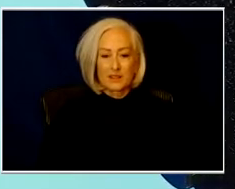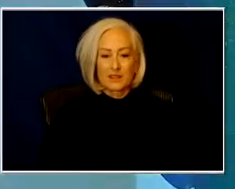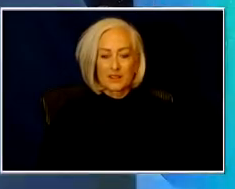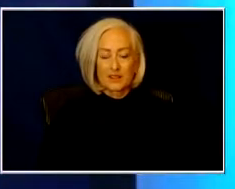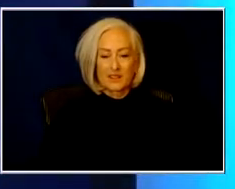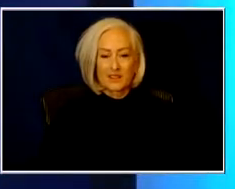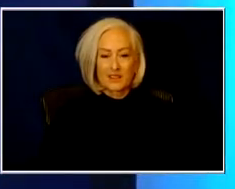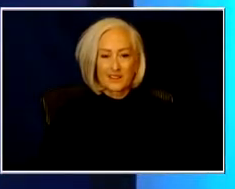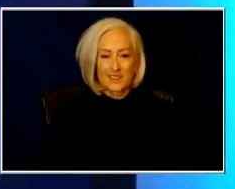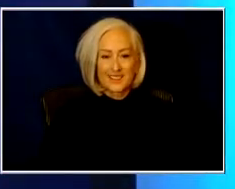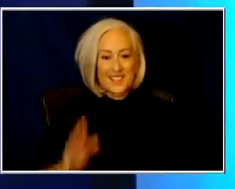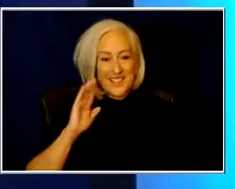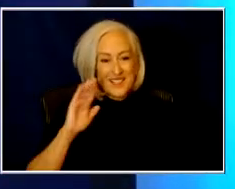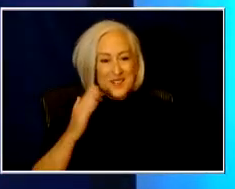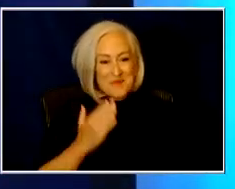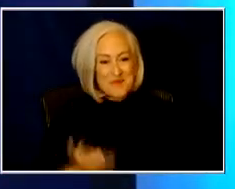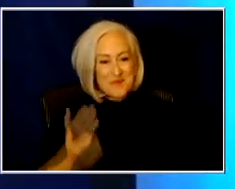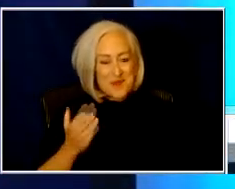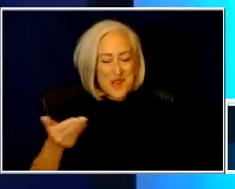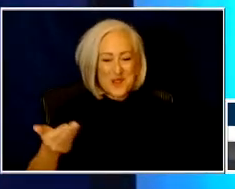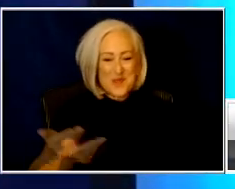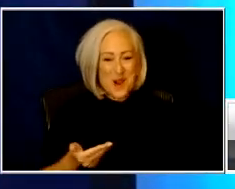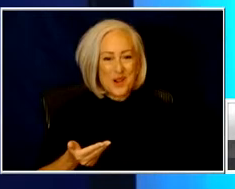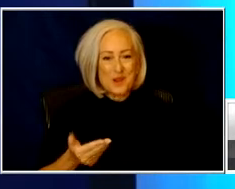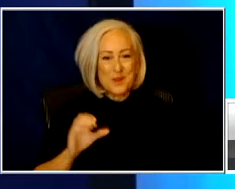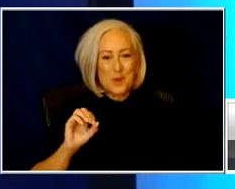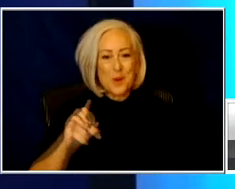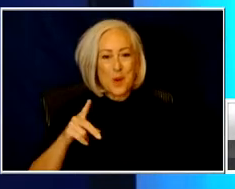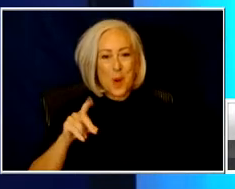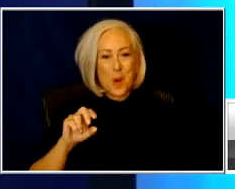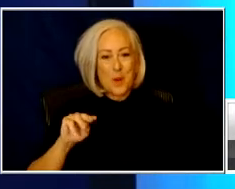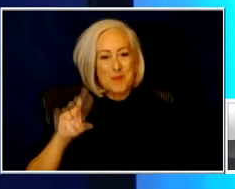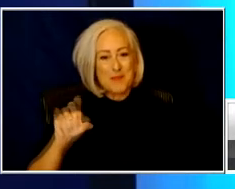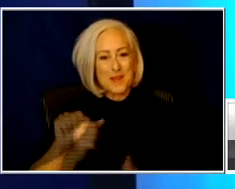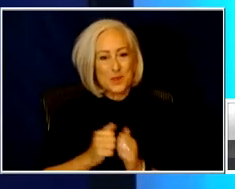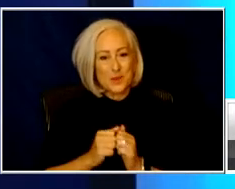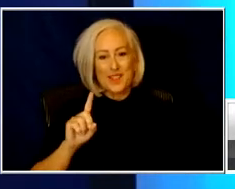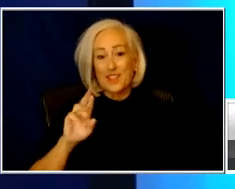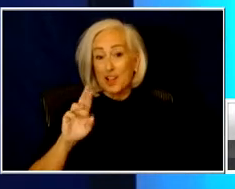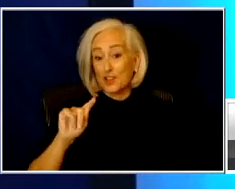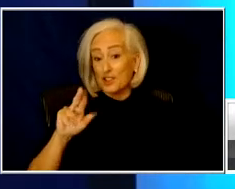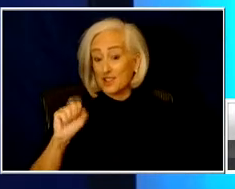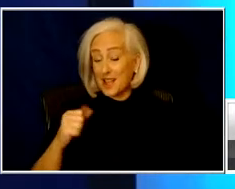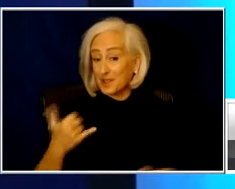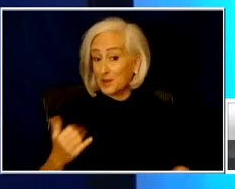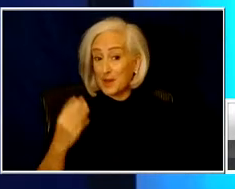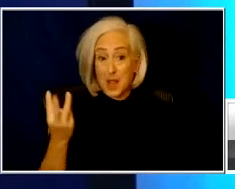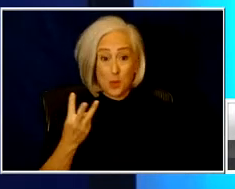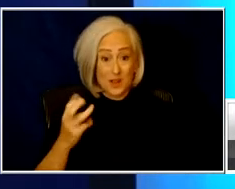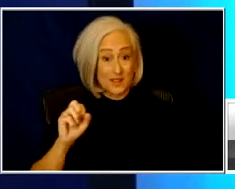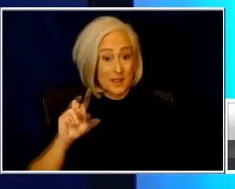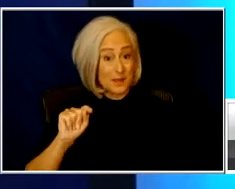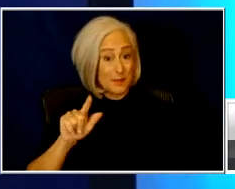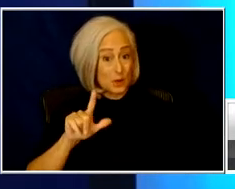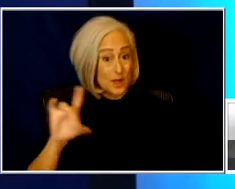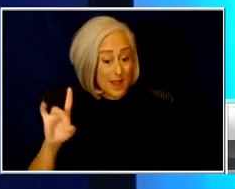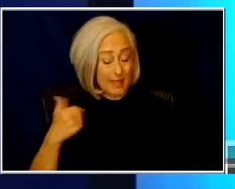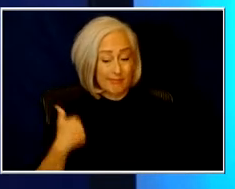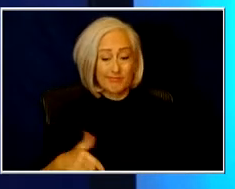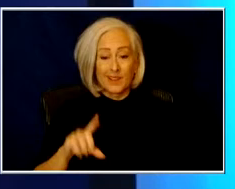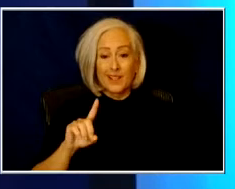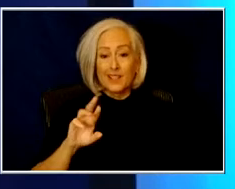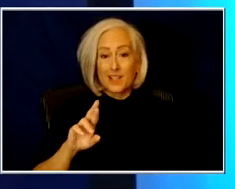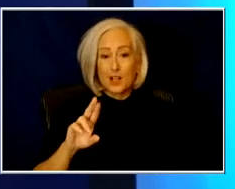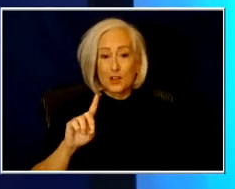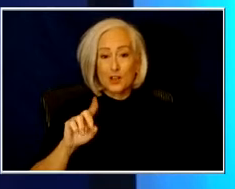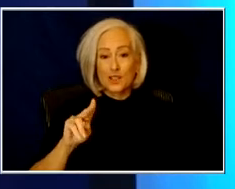good morning and welcome to open mics with Dr Stites it's Wednesday September 28th and I'm Dr Dana Hawkinson medical director of